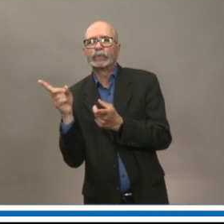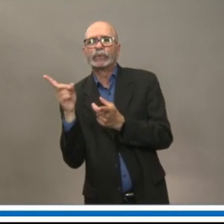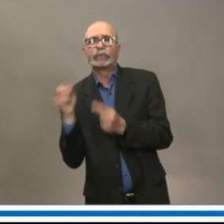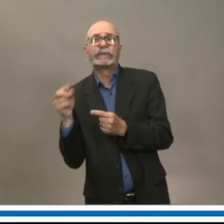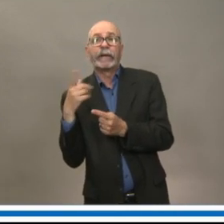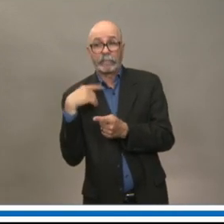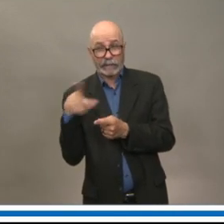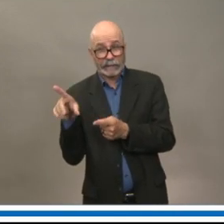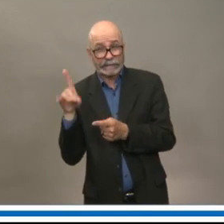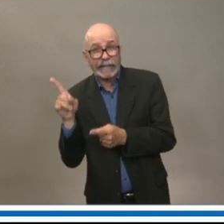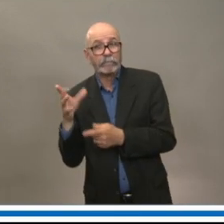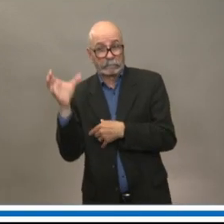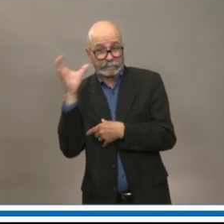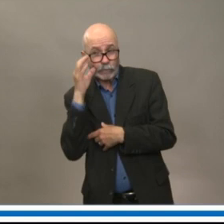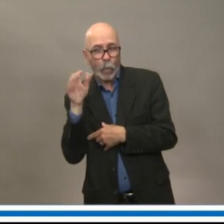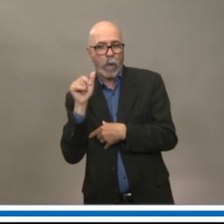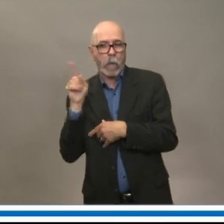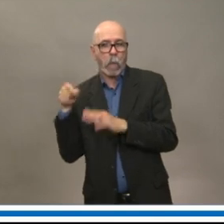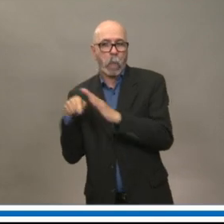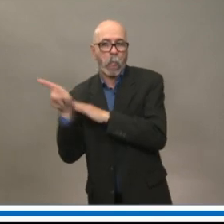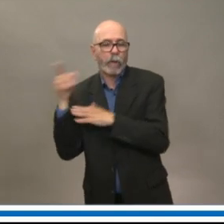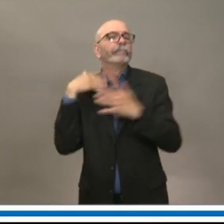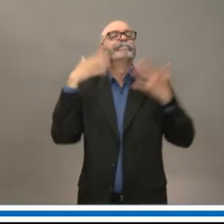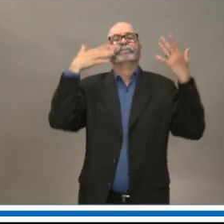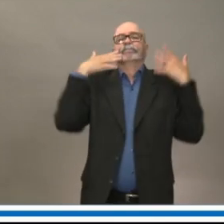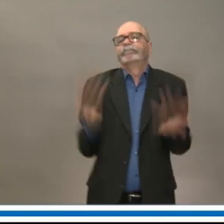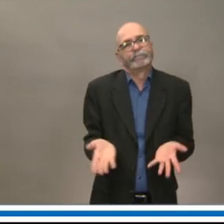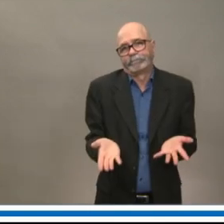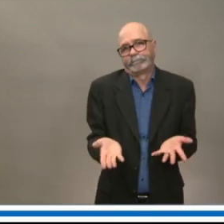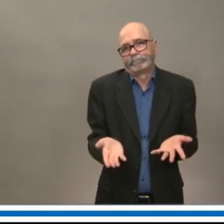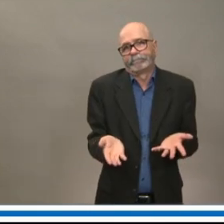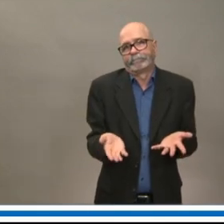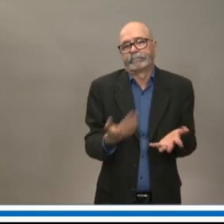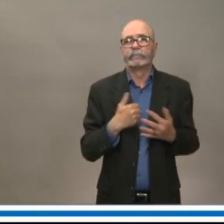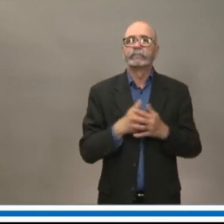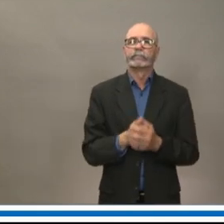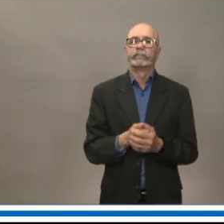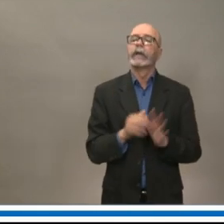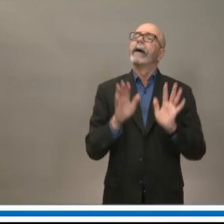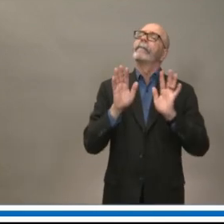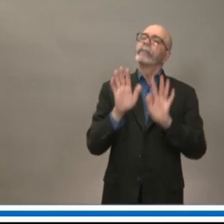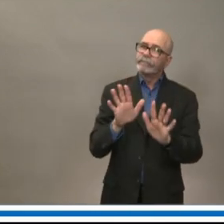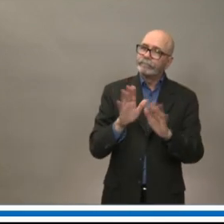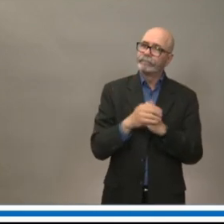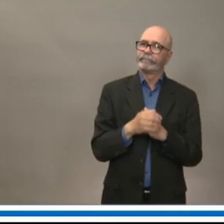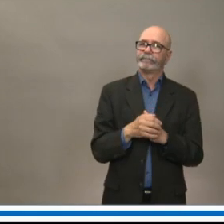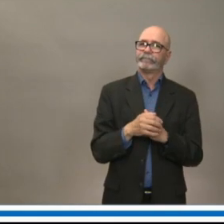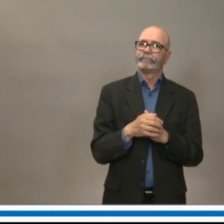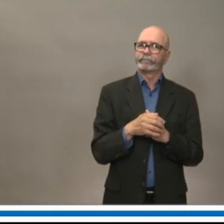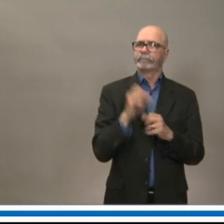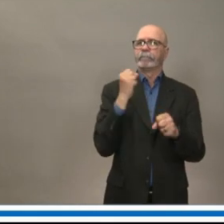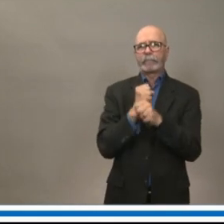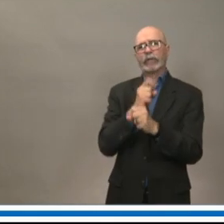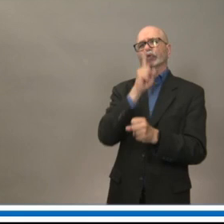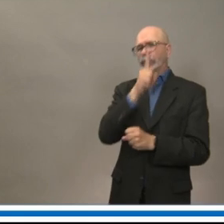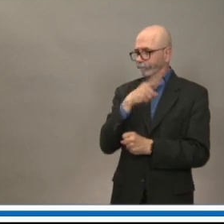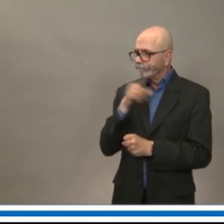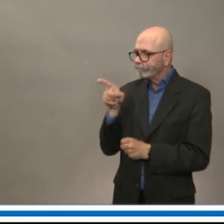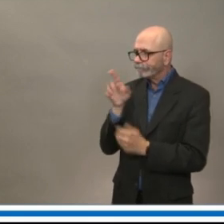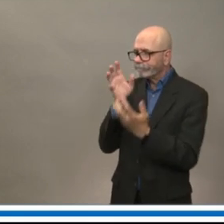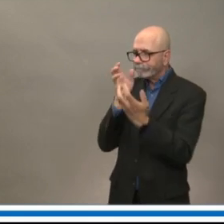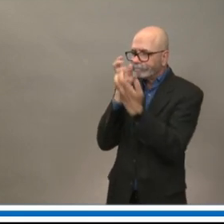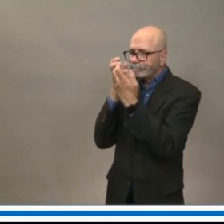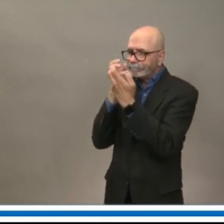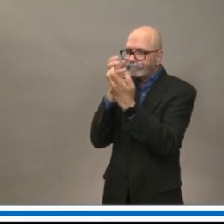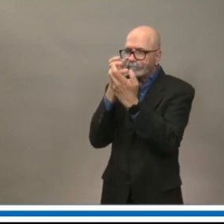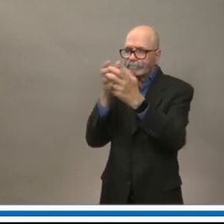think the key point of why I use that study, and it drives home the message that we need to have everybody doing